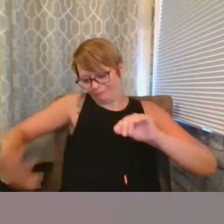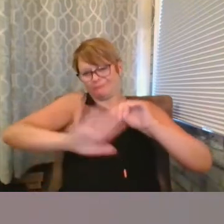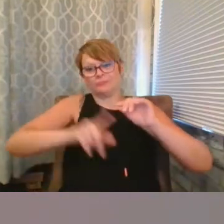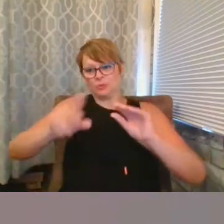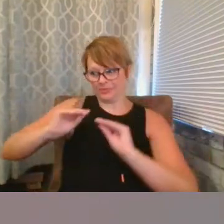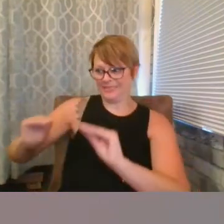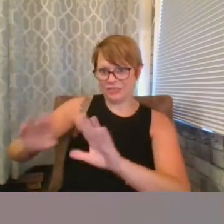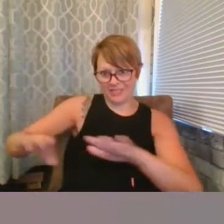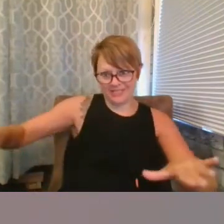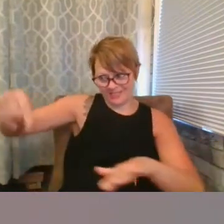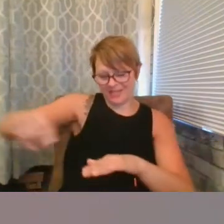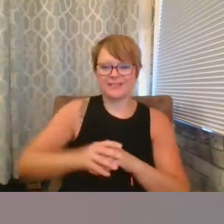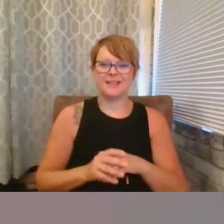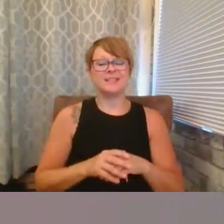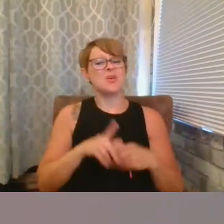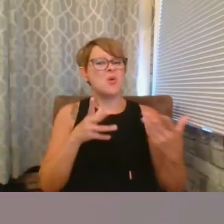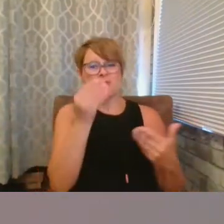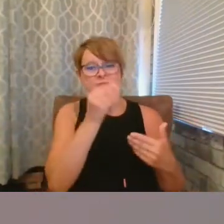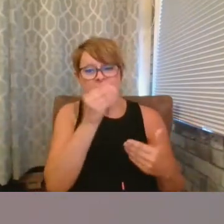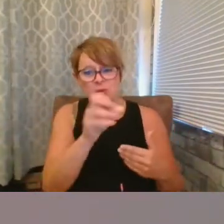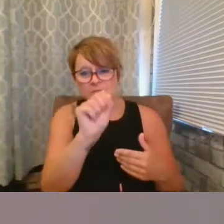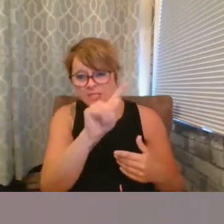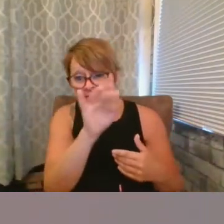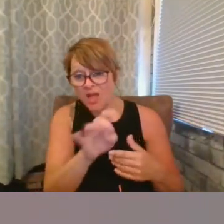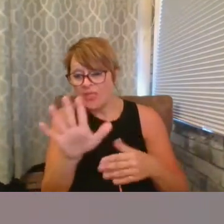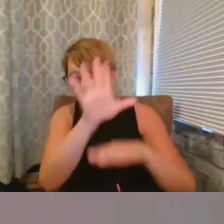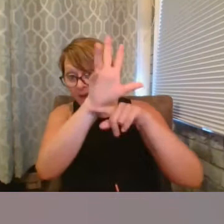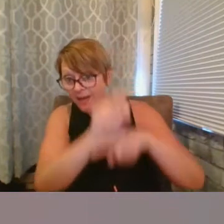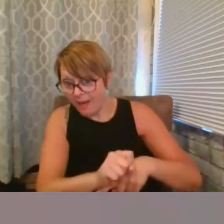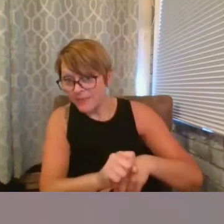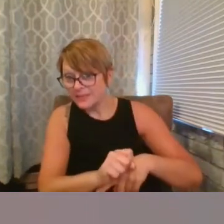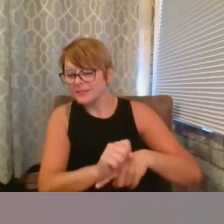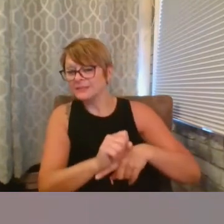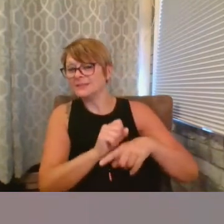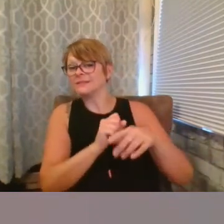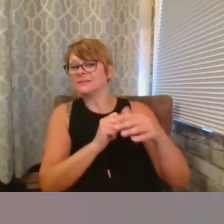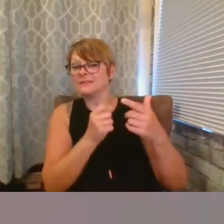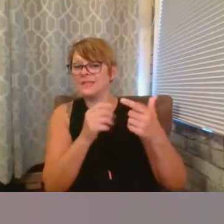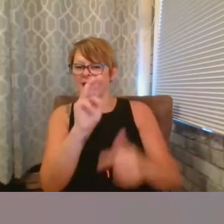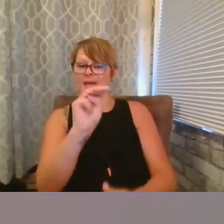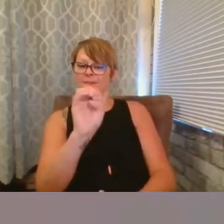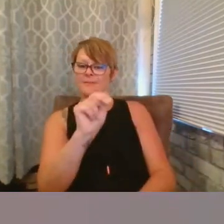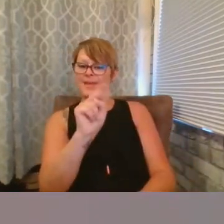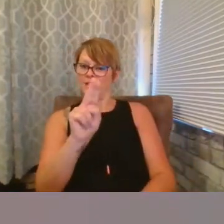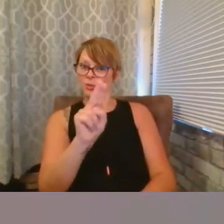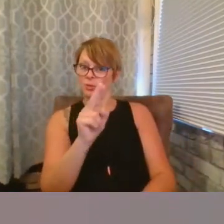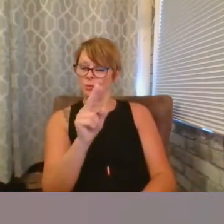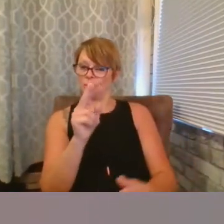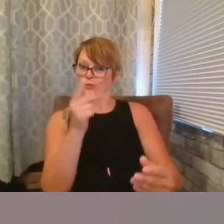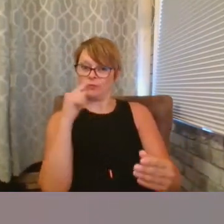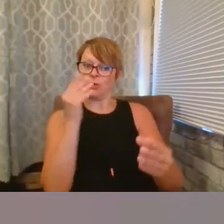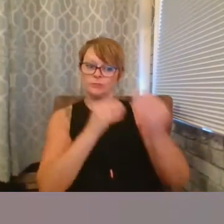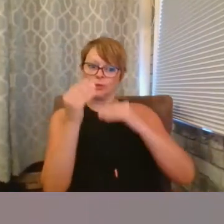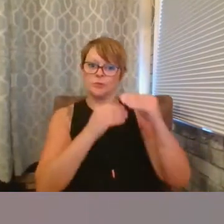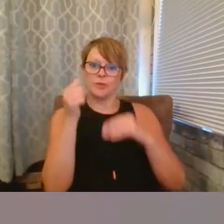heritage and the food style, the food habits that to your childcare menu that you provide, what have been the